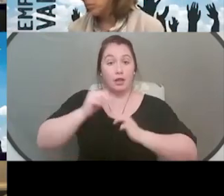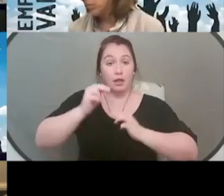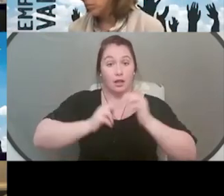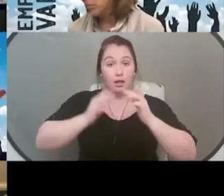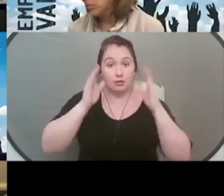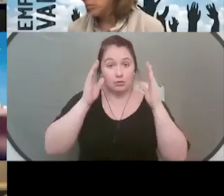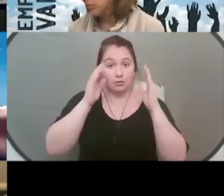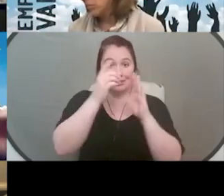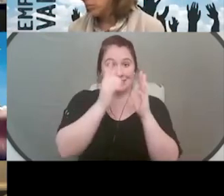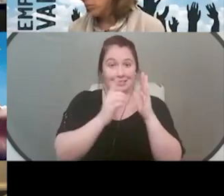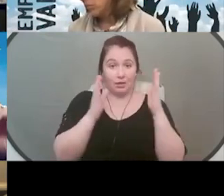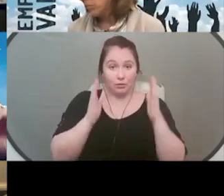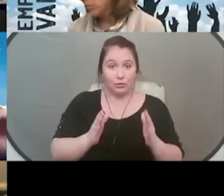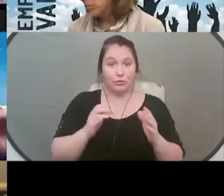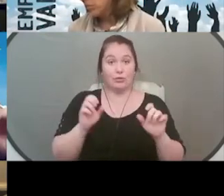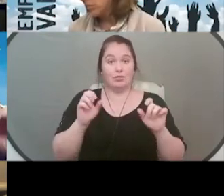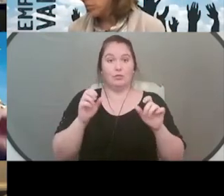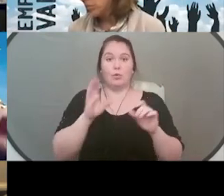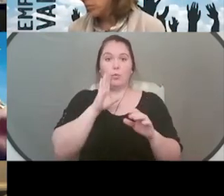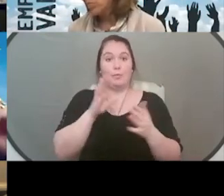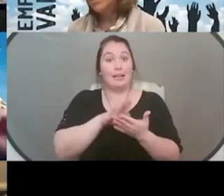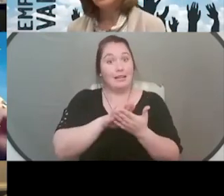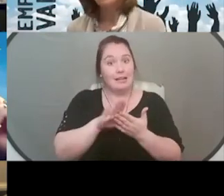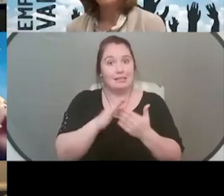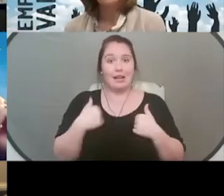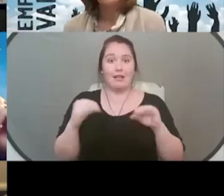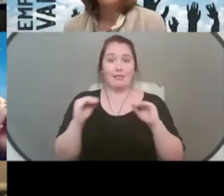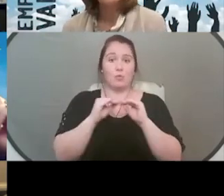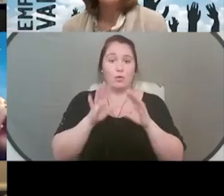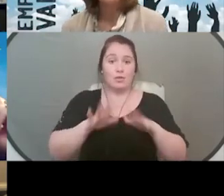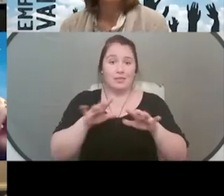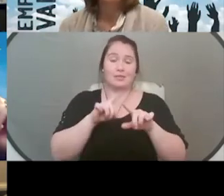would be nicer to have more space. We just don't have it.